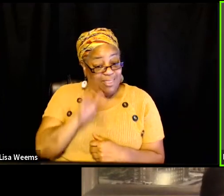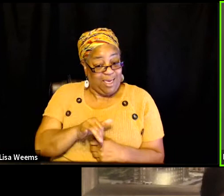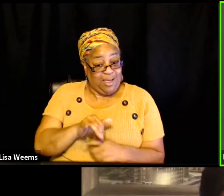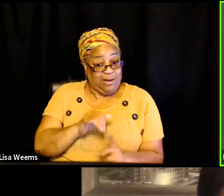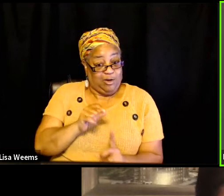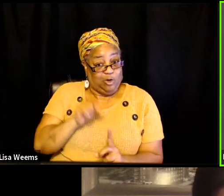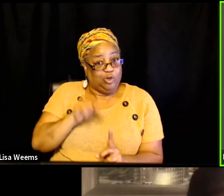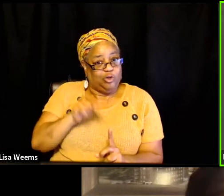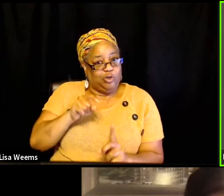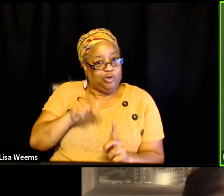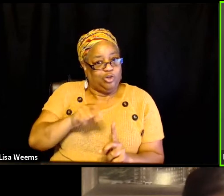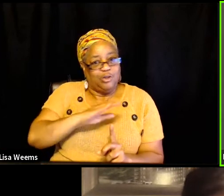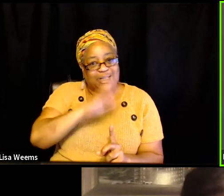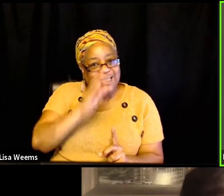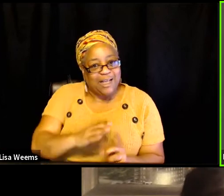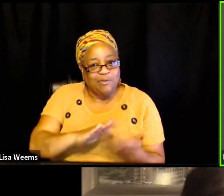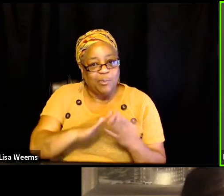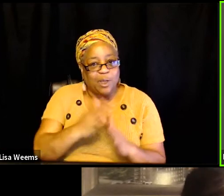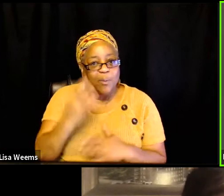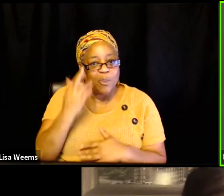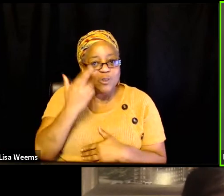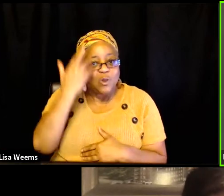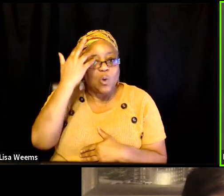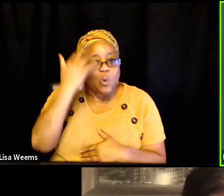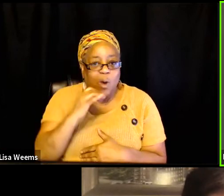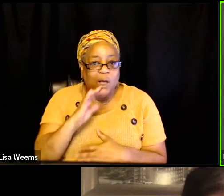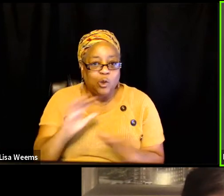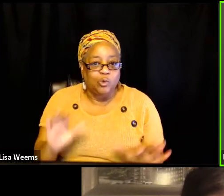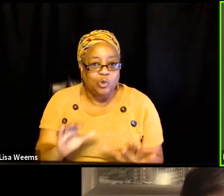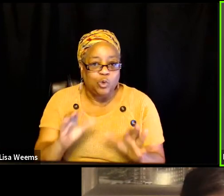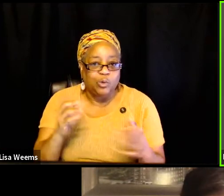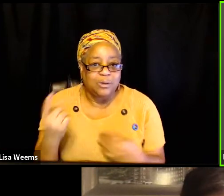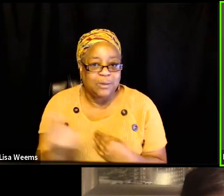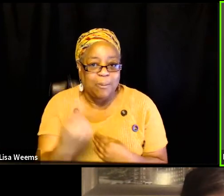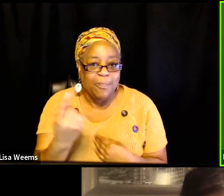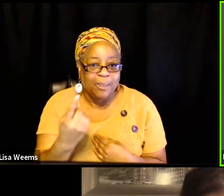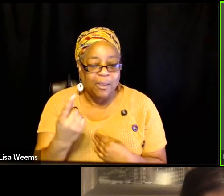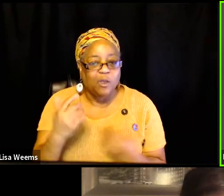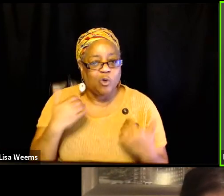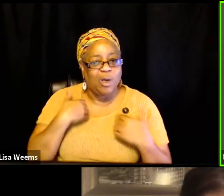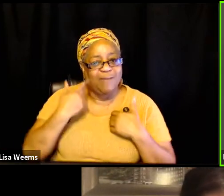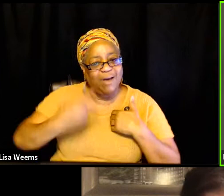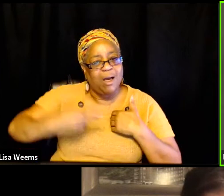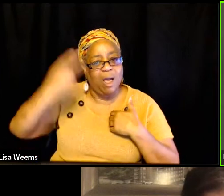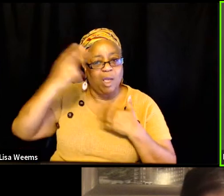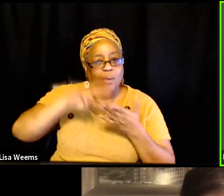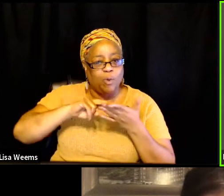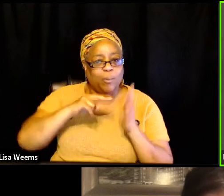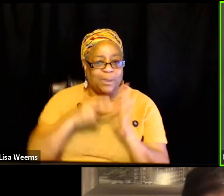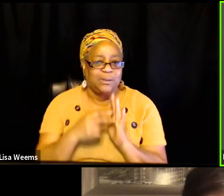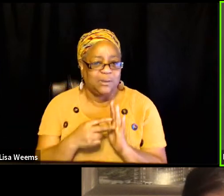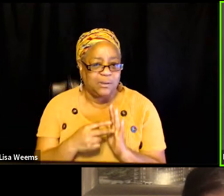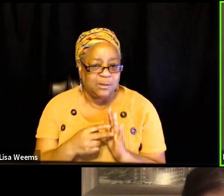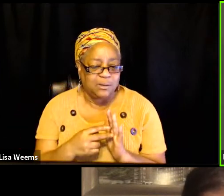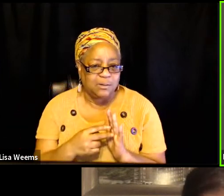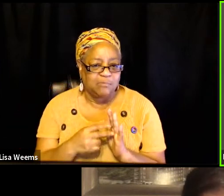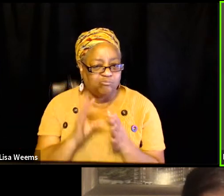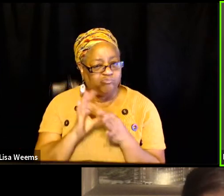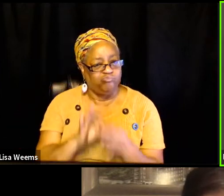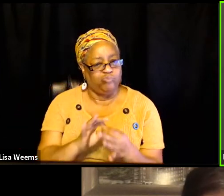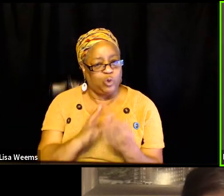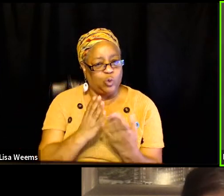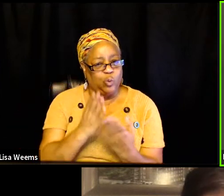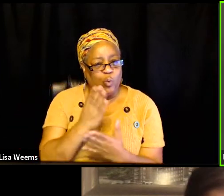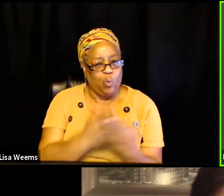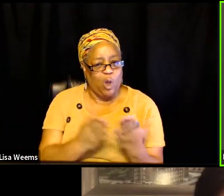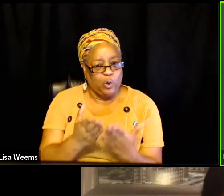don't do something. You know, there has to be like a higher purpose to the things that you do. Mm-hmm. I don't know what